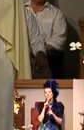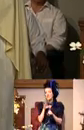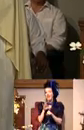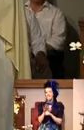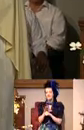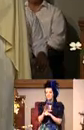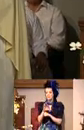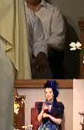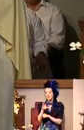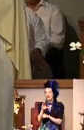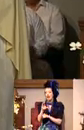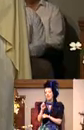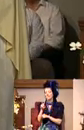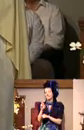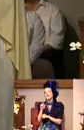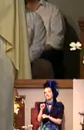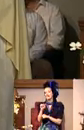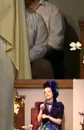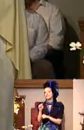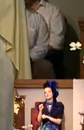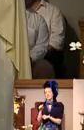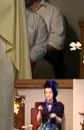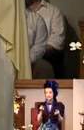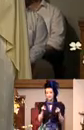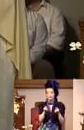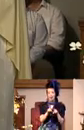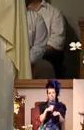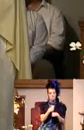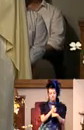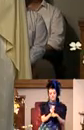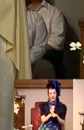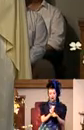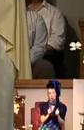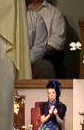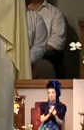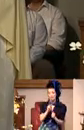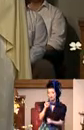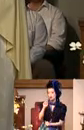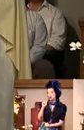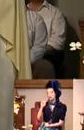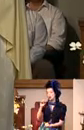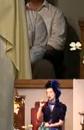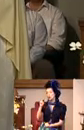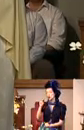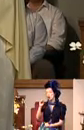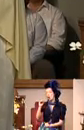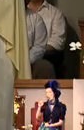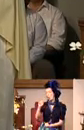was made with Noah in the form of a rainbow.